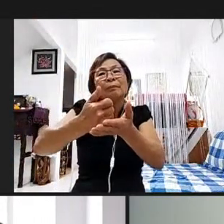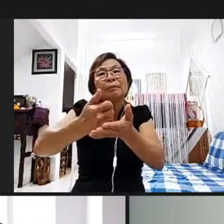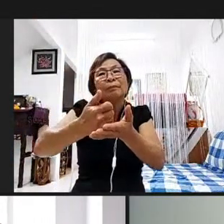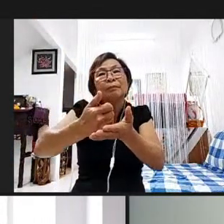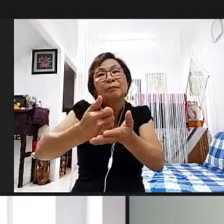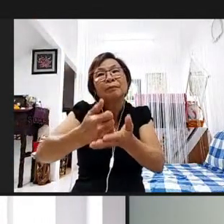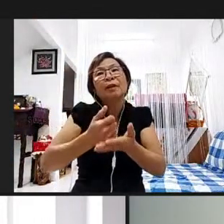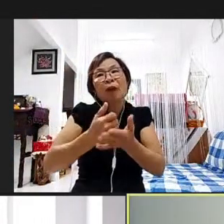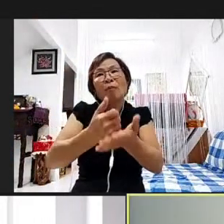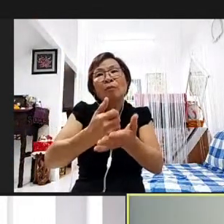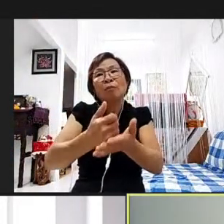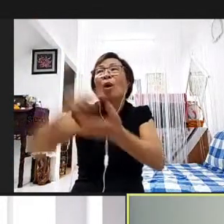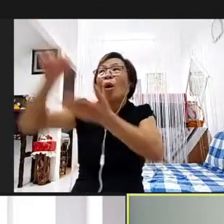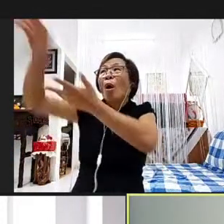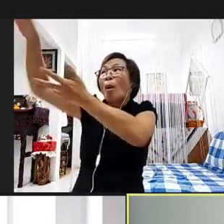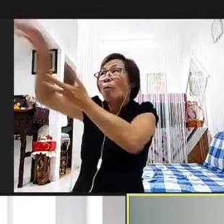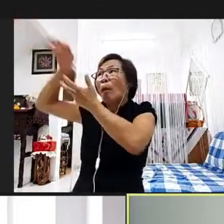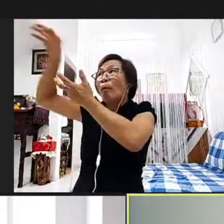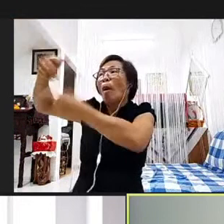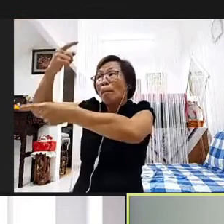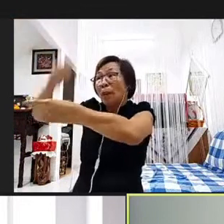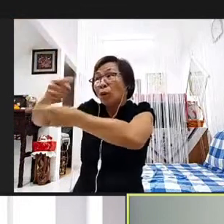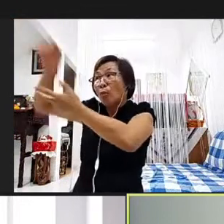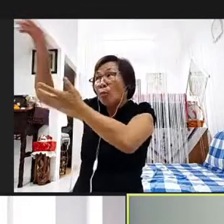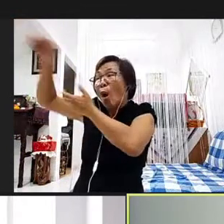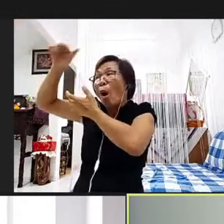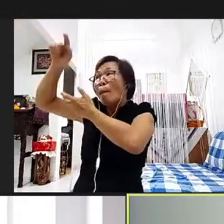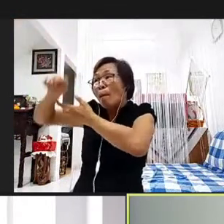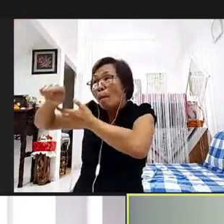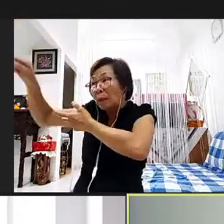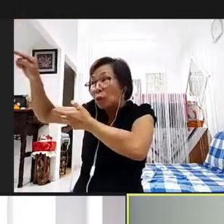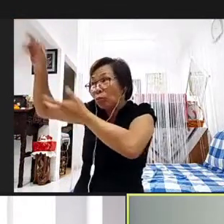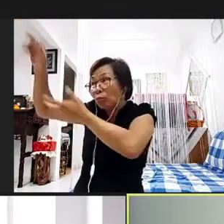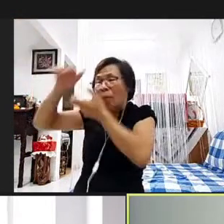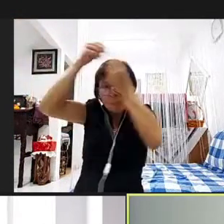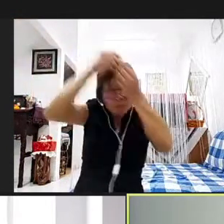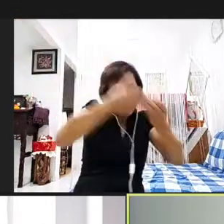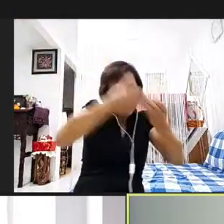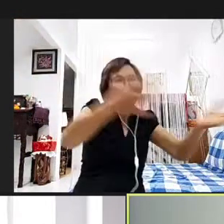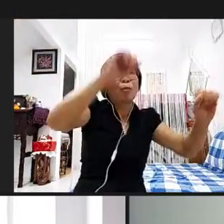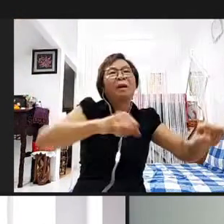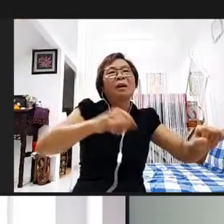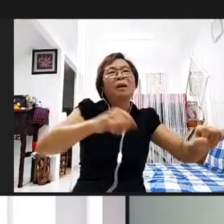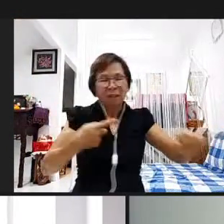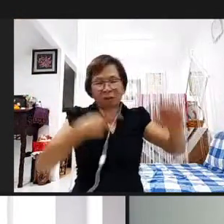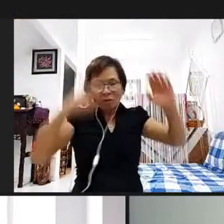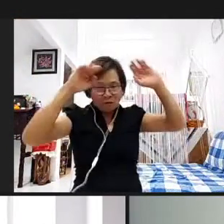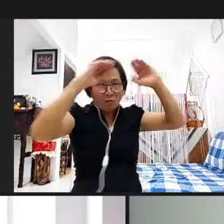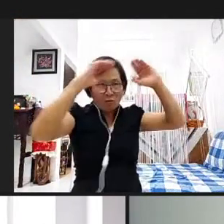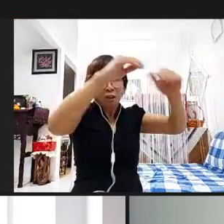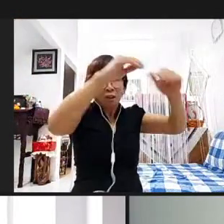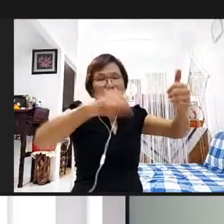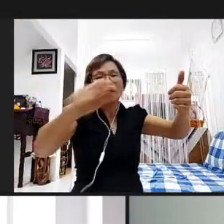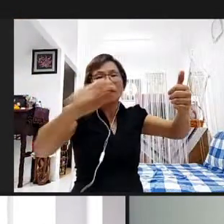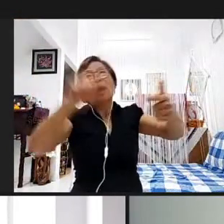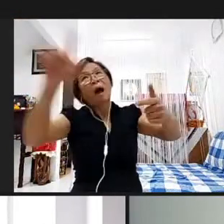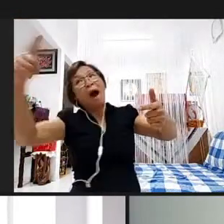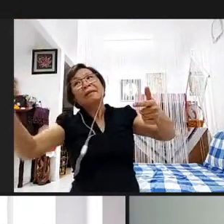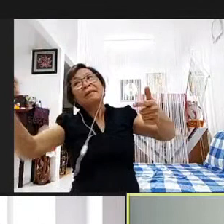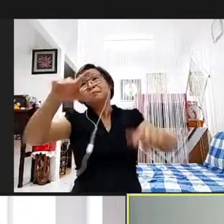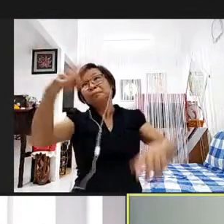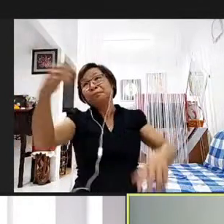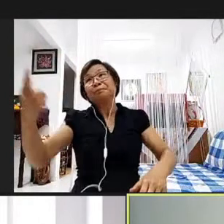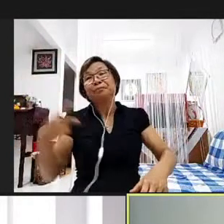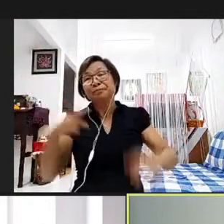up-to-date, accurate information to the masses. I think that is one area we can focus on. The other area we can focus on